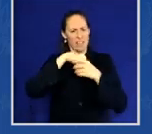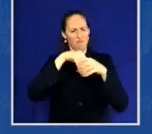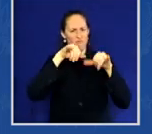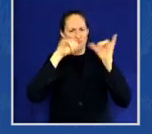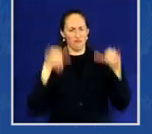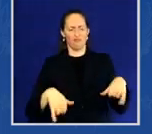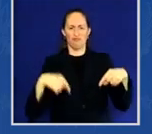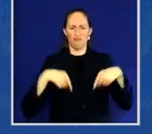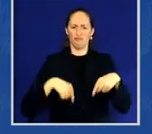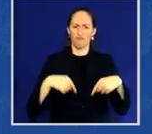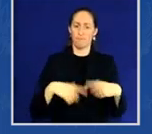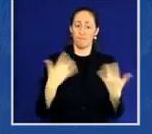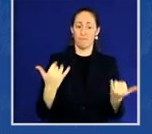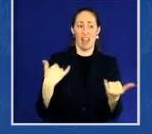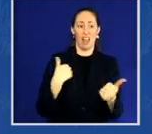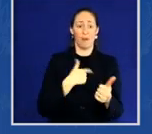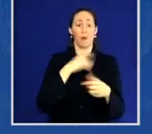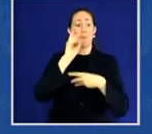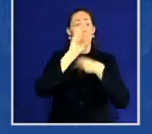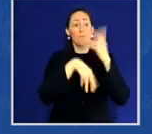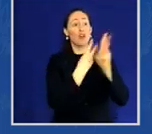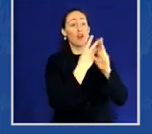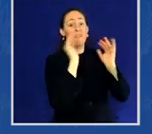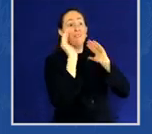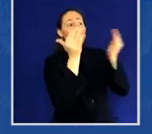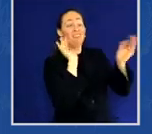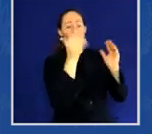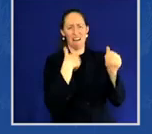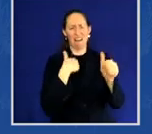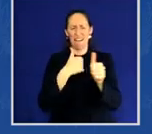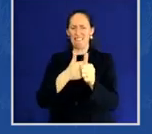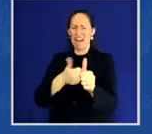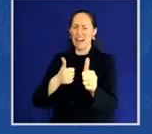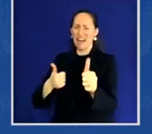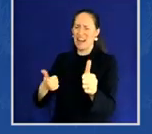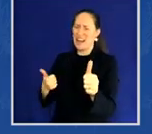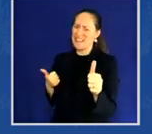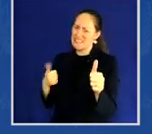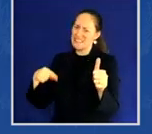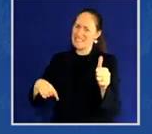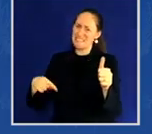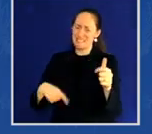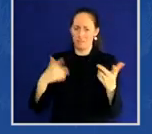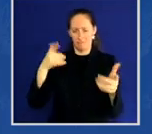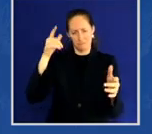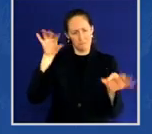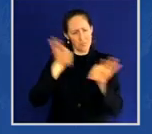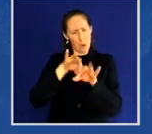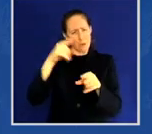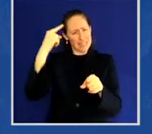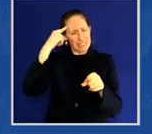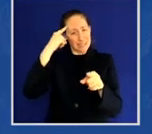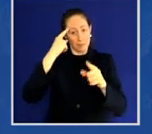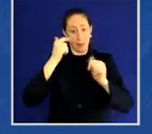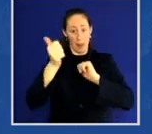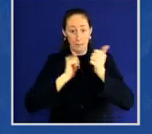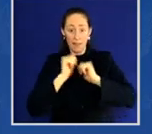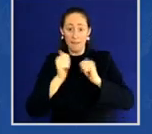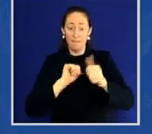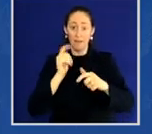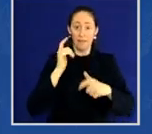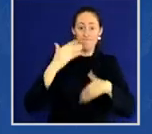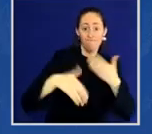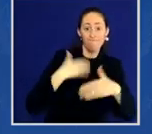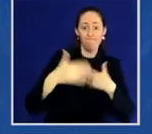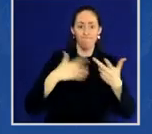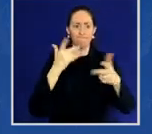world right now. We need to remember, we're in competition with the rest of the world. People come here and set up businesses, people